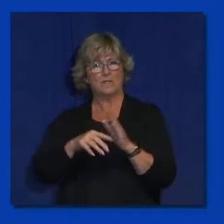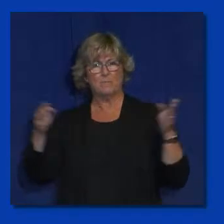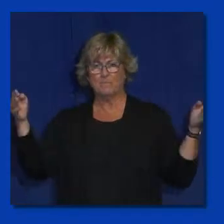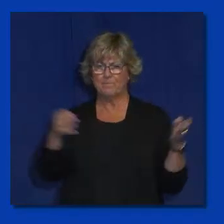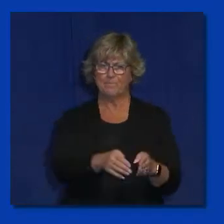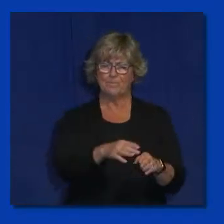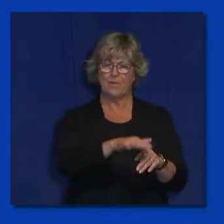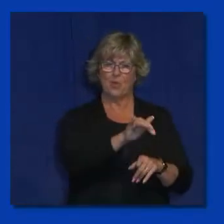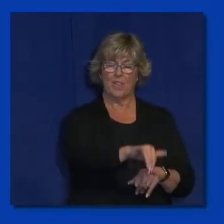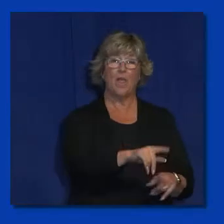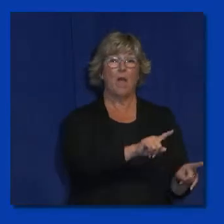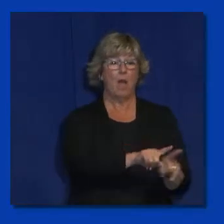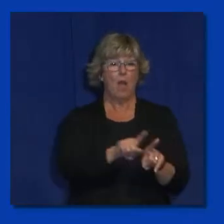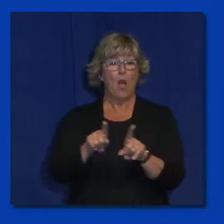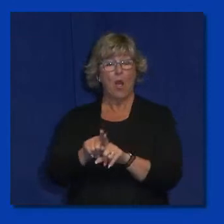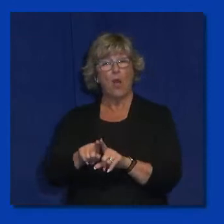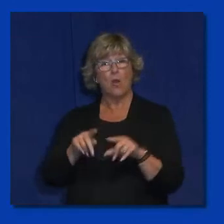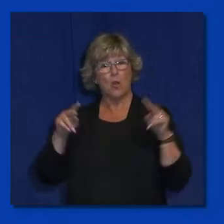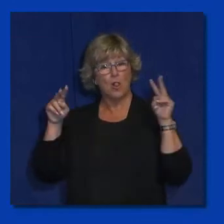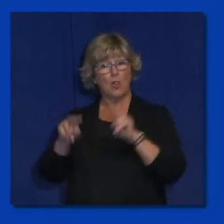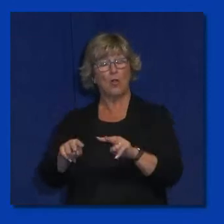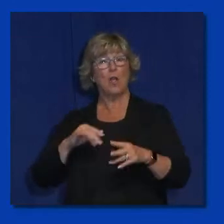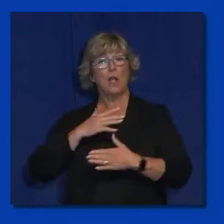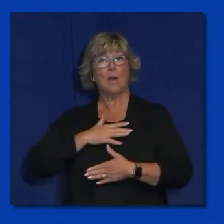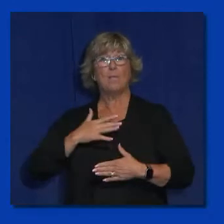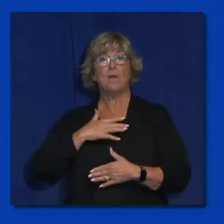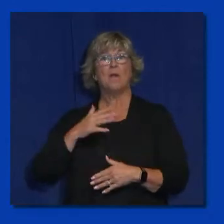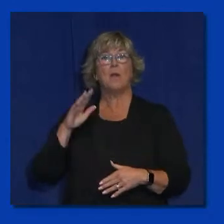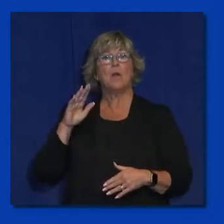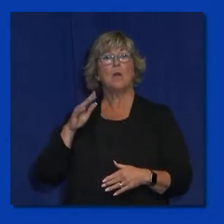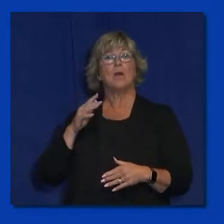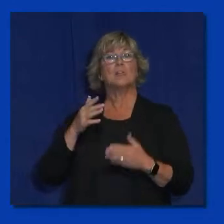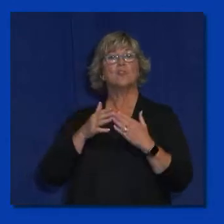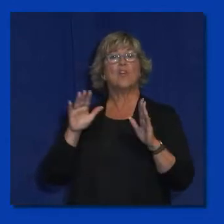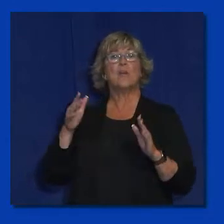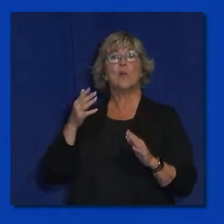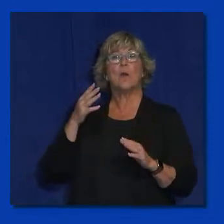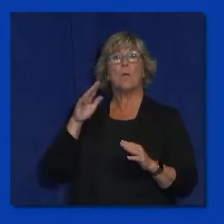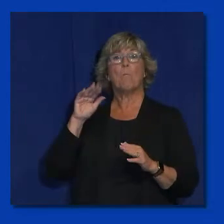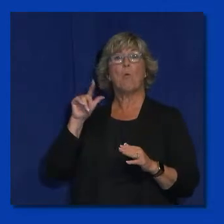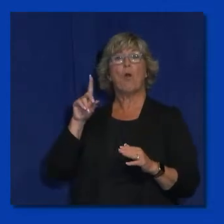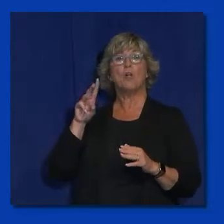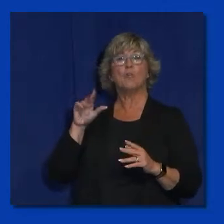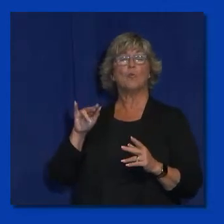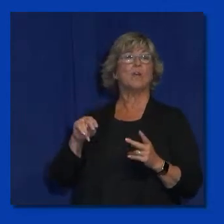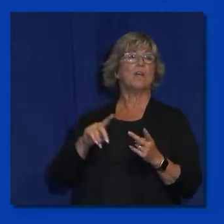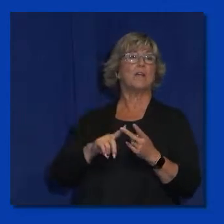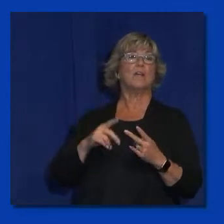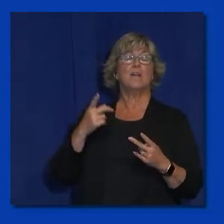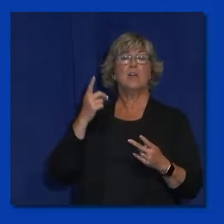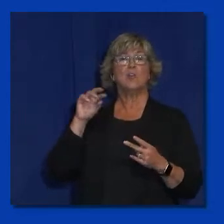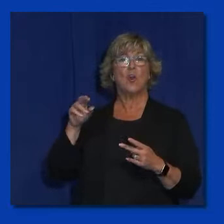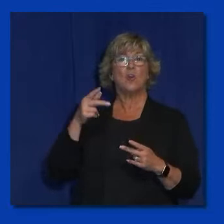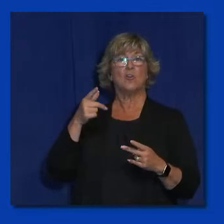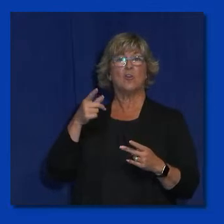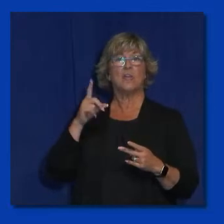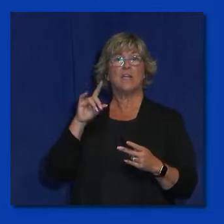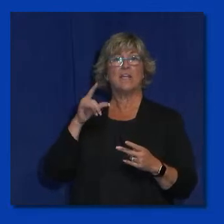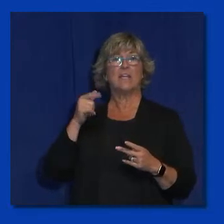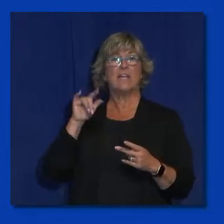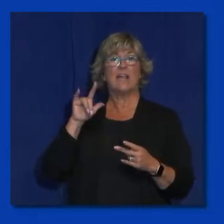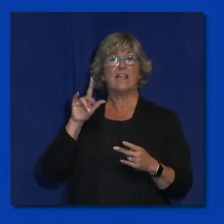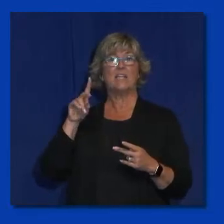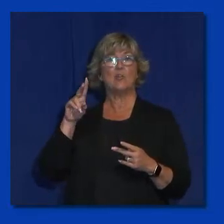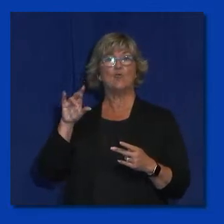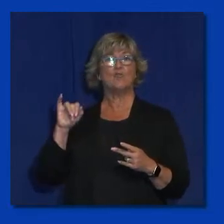in this space. We also are looking, and I appreciate General Baldwin's here, appreciate Mark Ghilarducci is here, Office of Emergency Service, of course, head of the